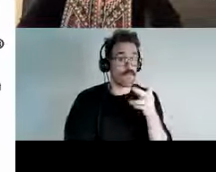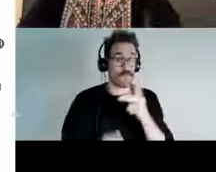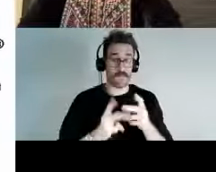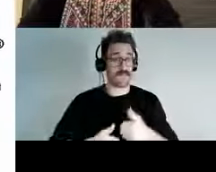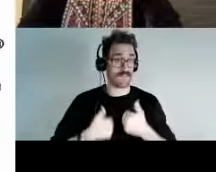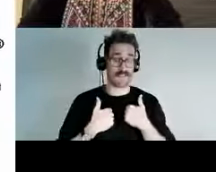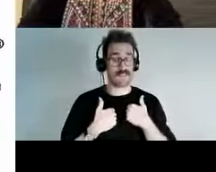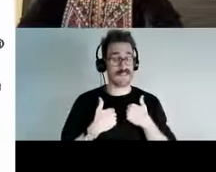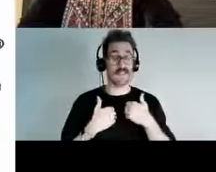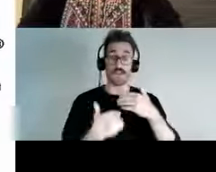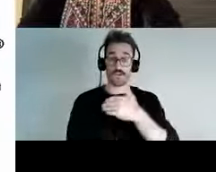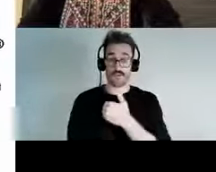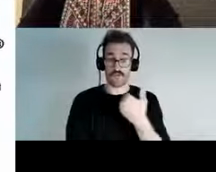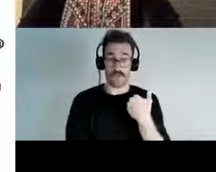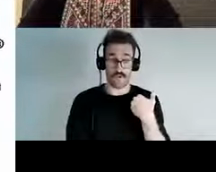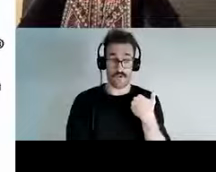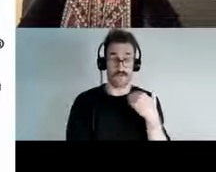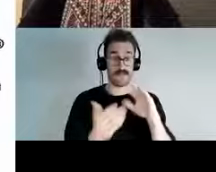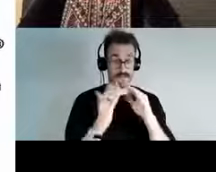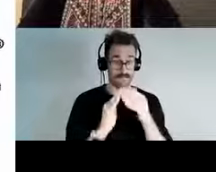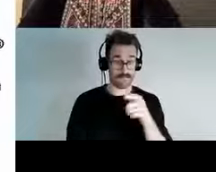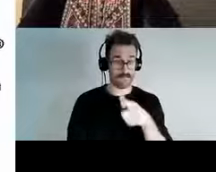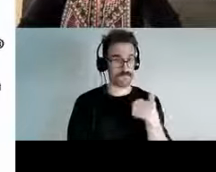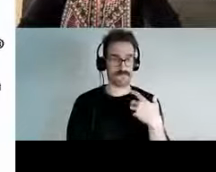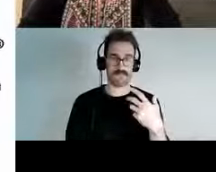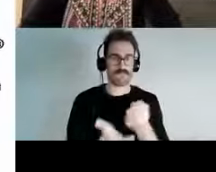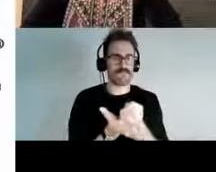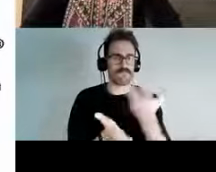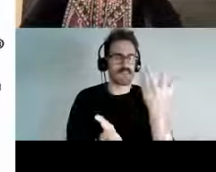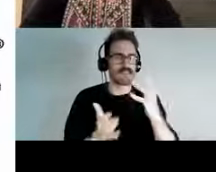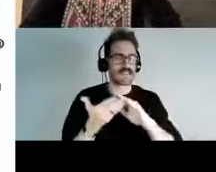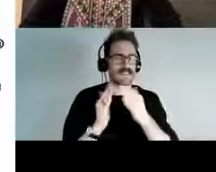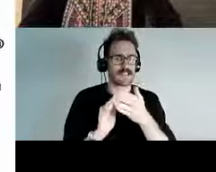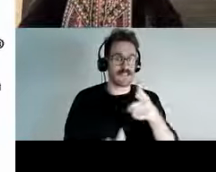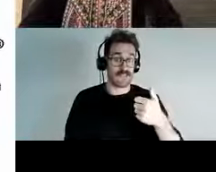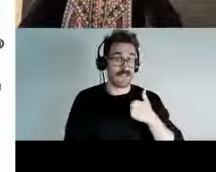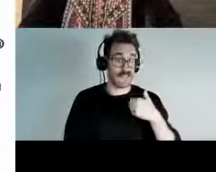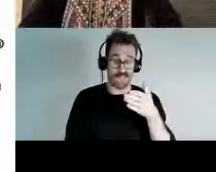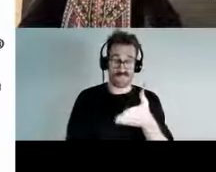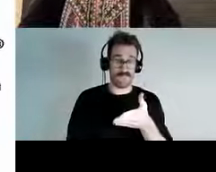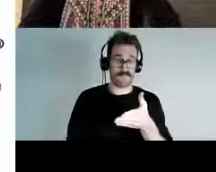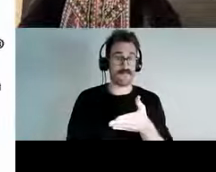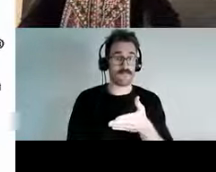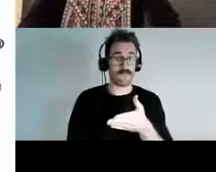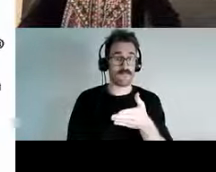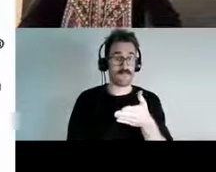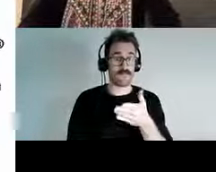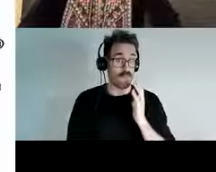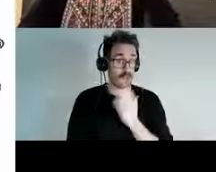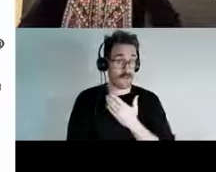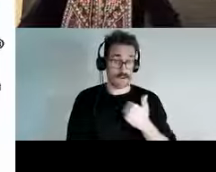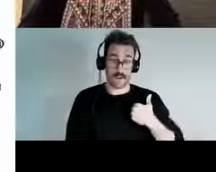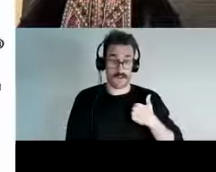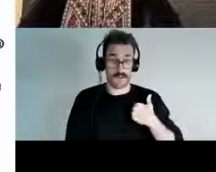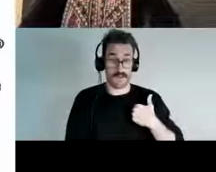of the wealthiest cities in one of the wealthiest countries in the world, our country. Our country is known for its